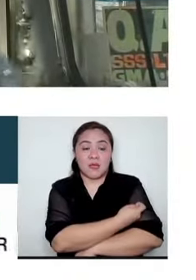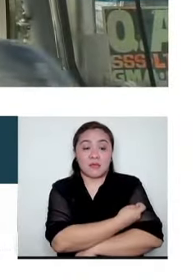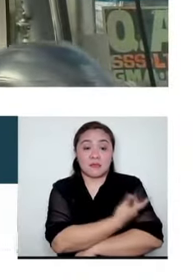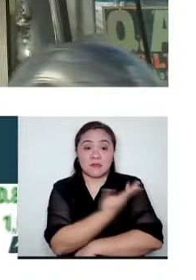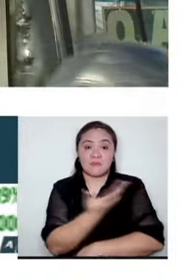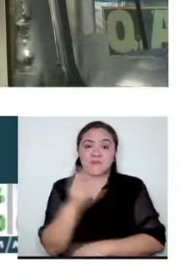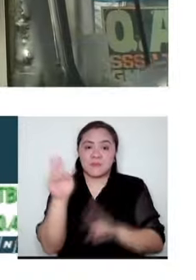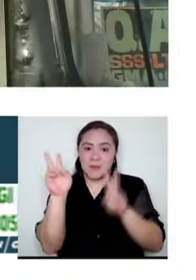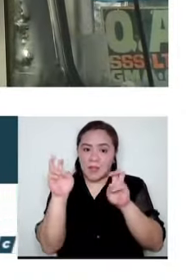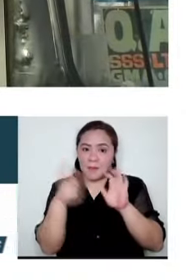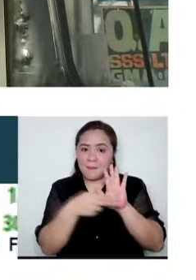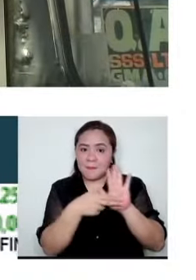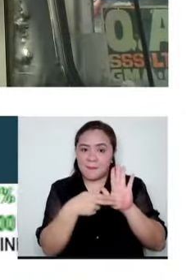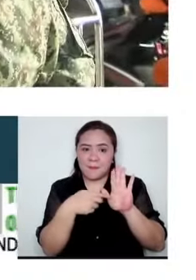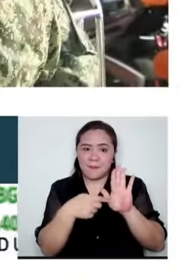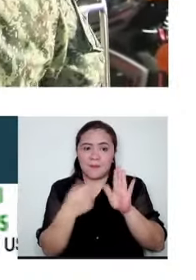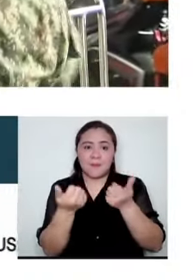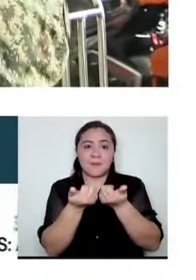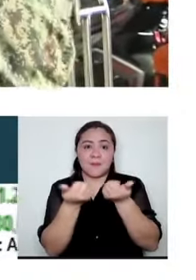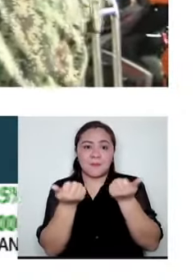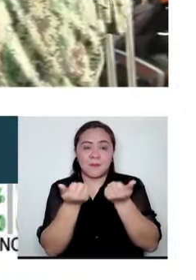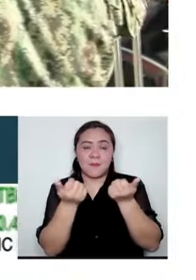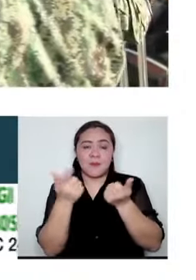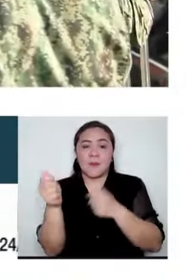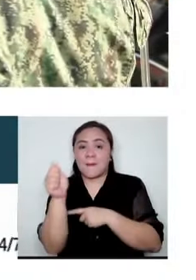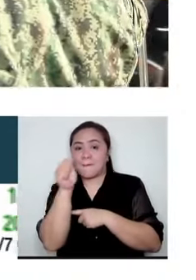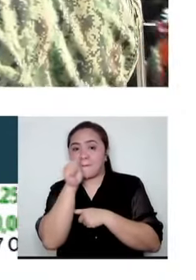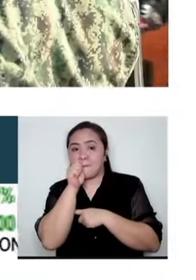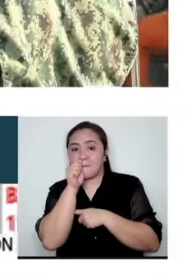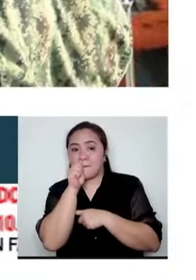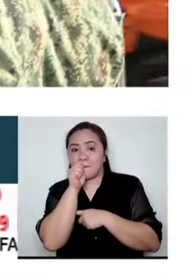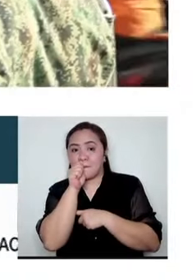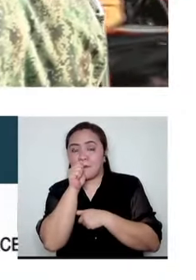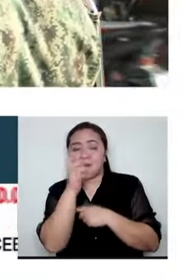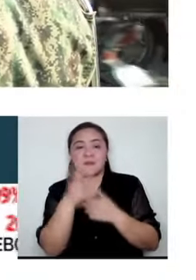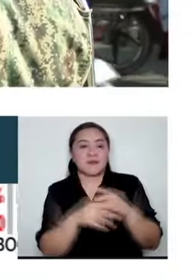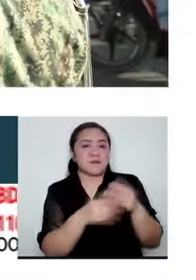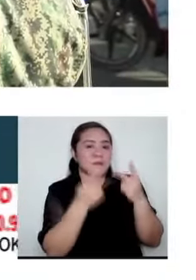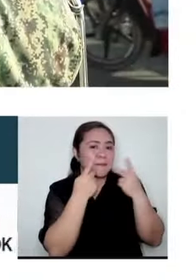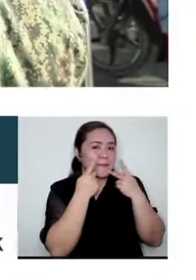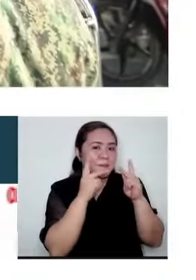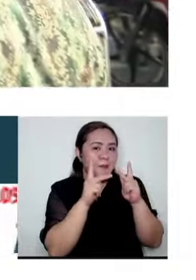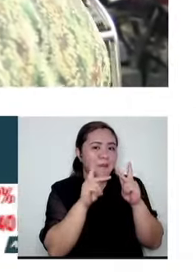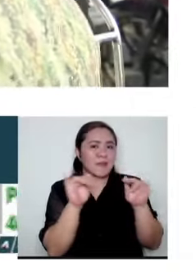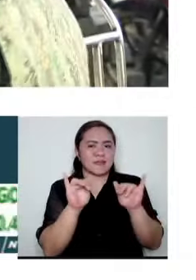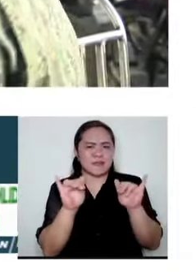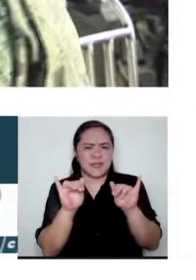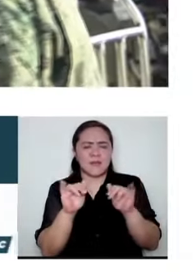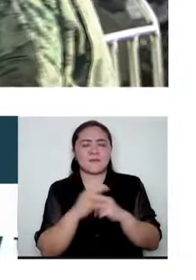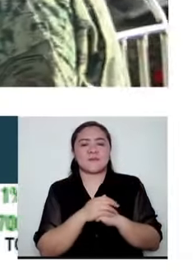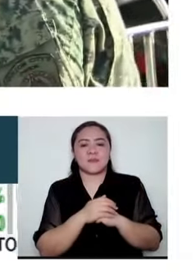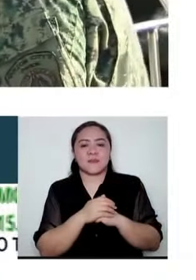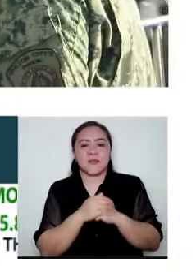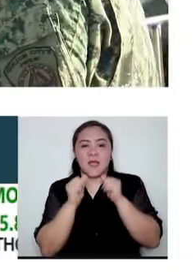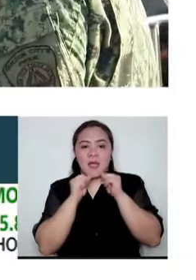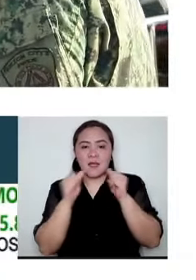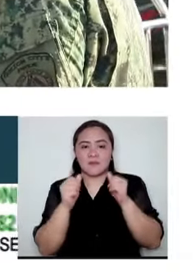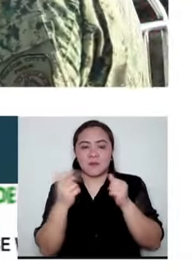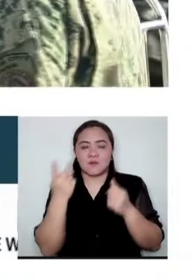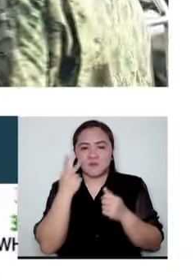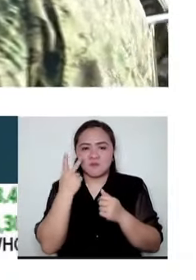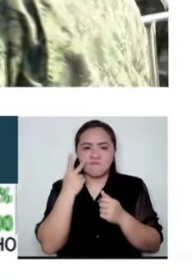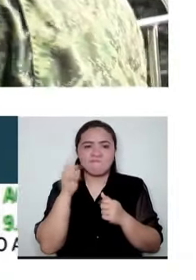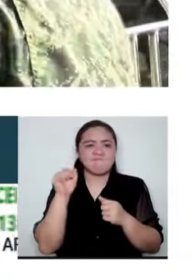meaning to say, it's available to the private sector, it's available to local government units. So these are good windows for